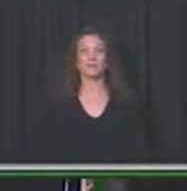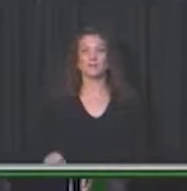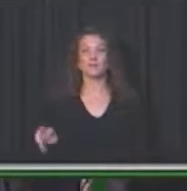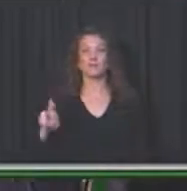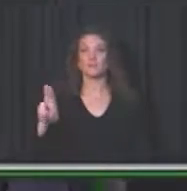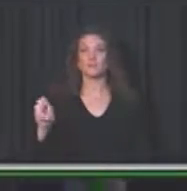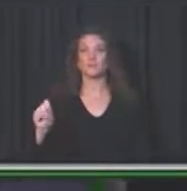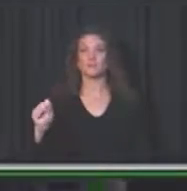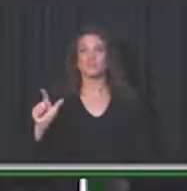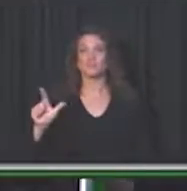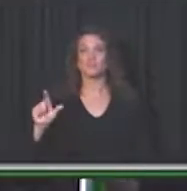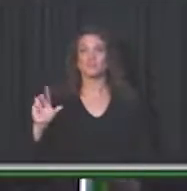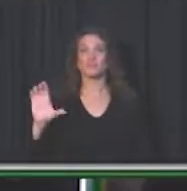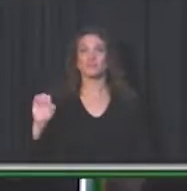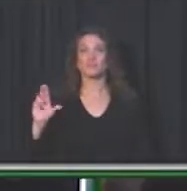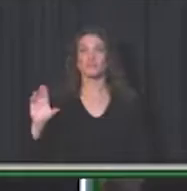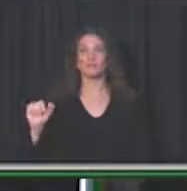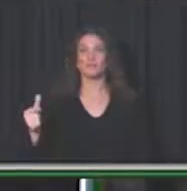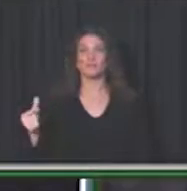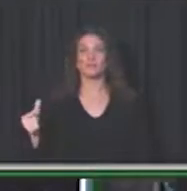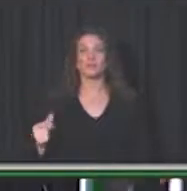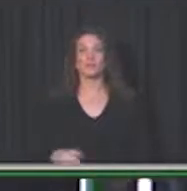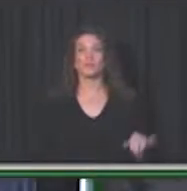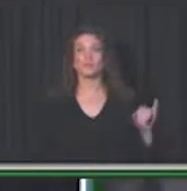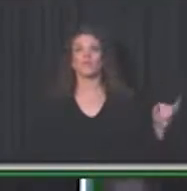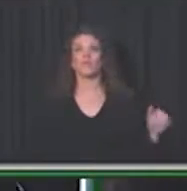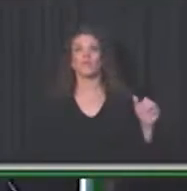Russell Pogue. James Chun.